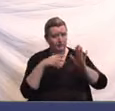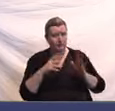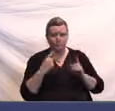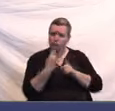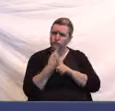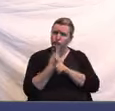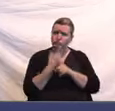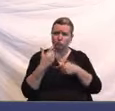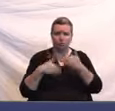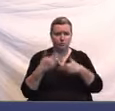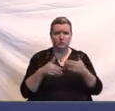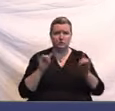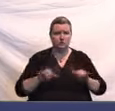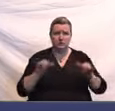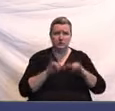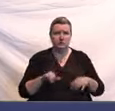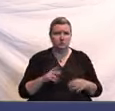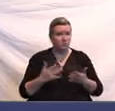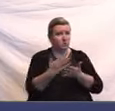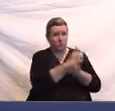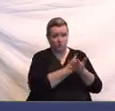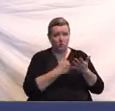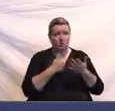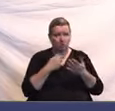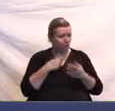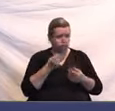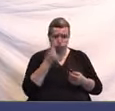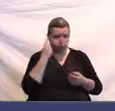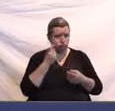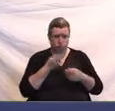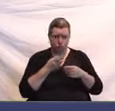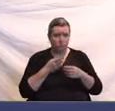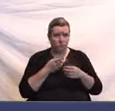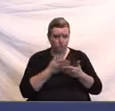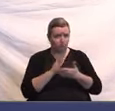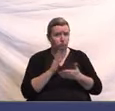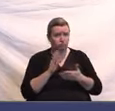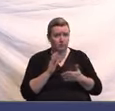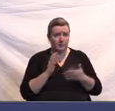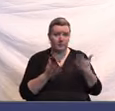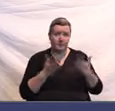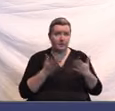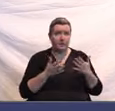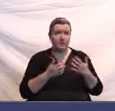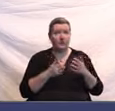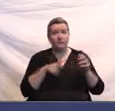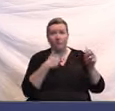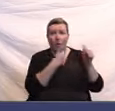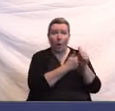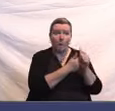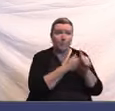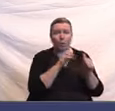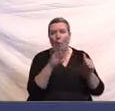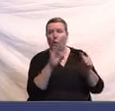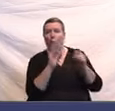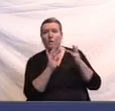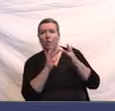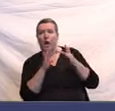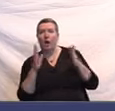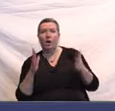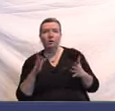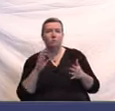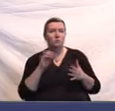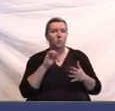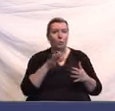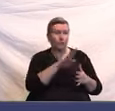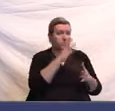yes, does deserve a right to hear. And you guys perhaps can follow up offline on Joey's experience this morning.